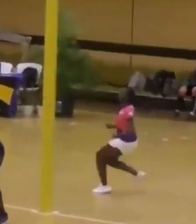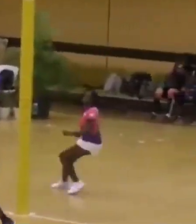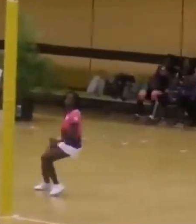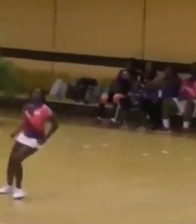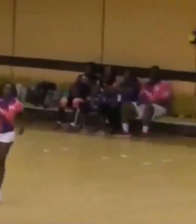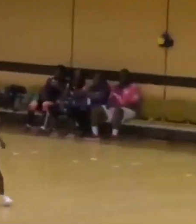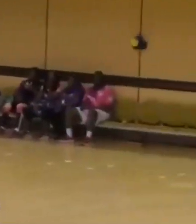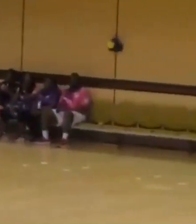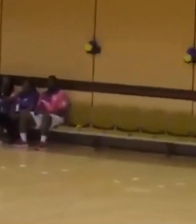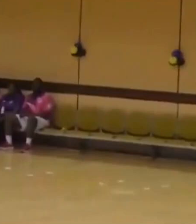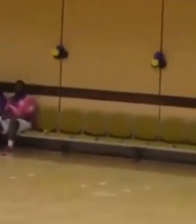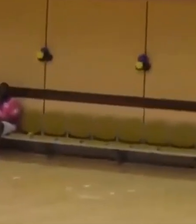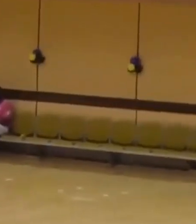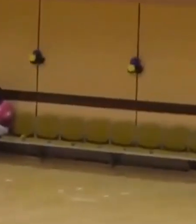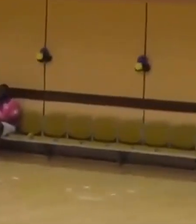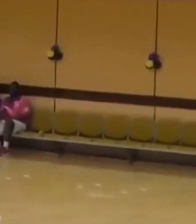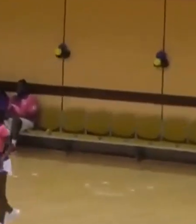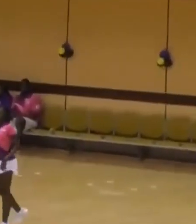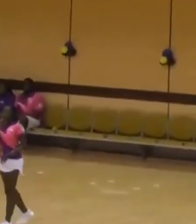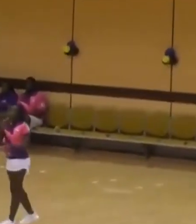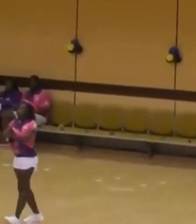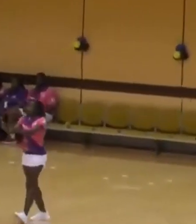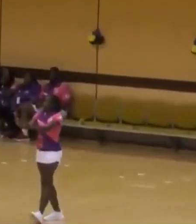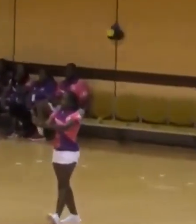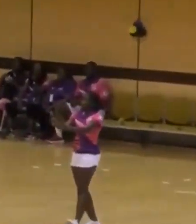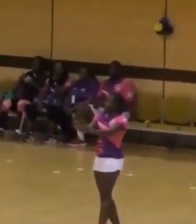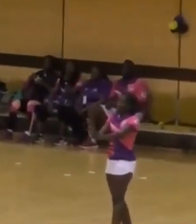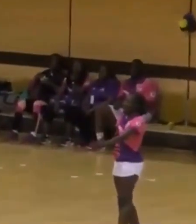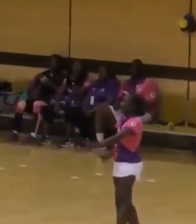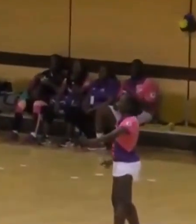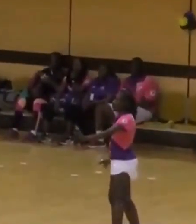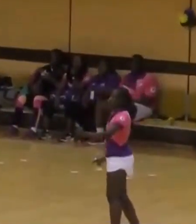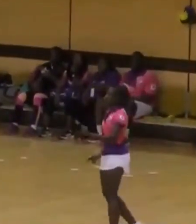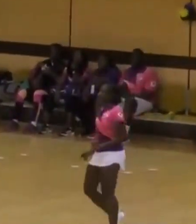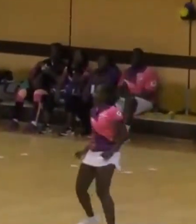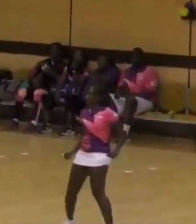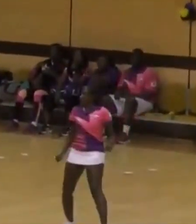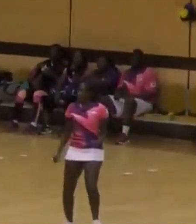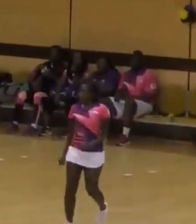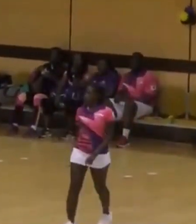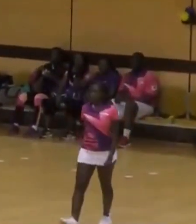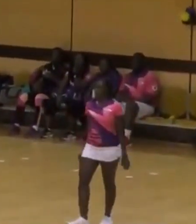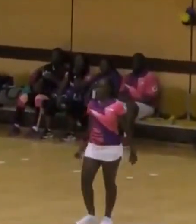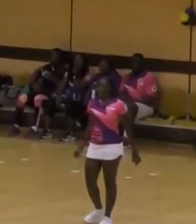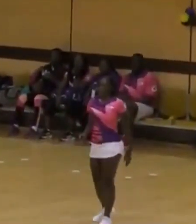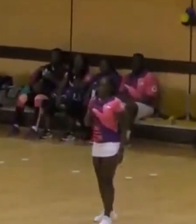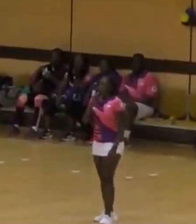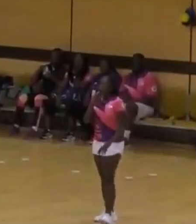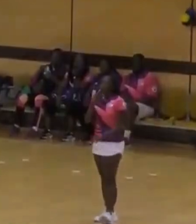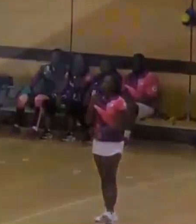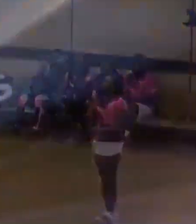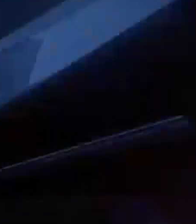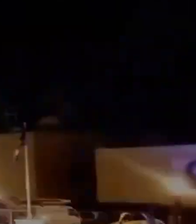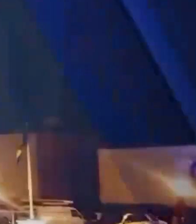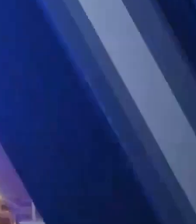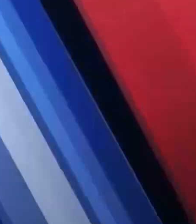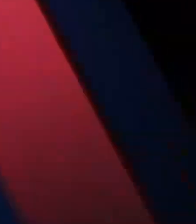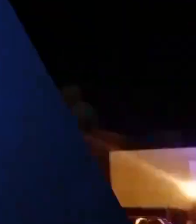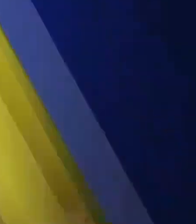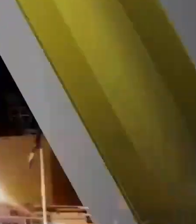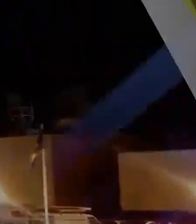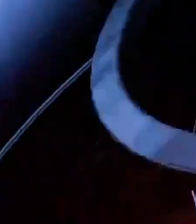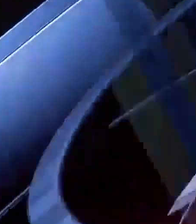Baby Gems shooters put on a show at the last night's Jean Pierre Tournament.